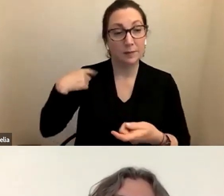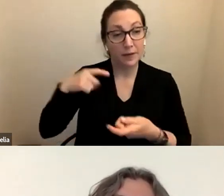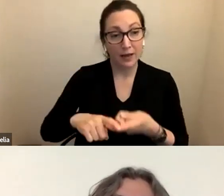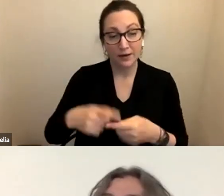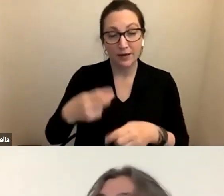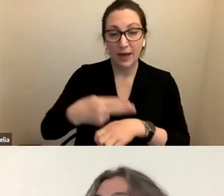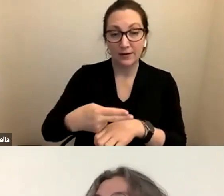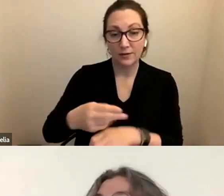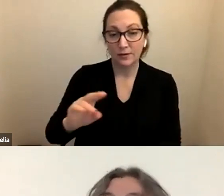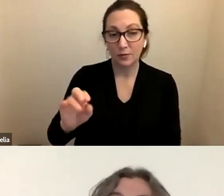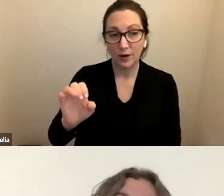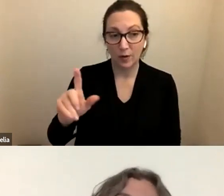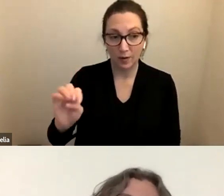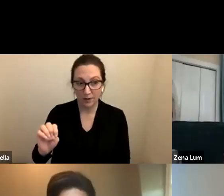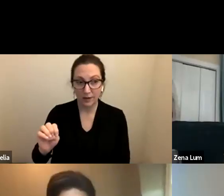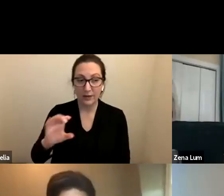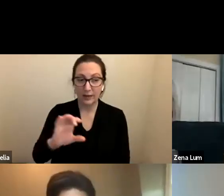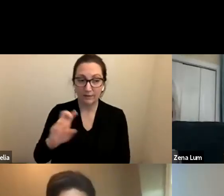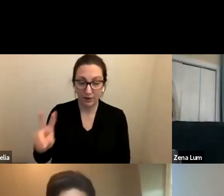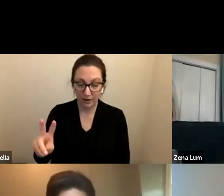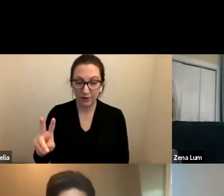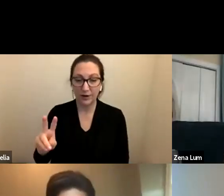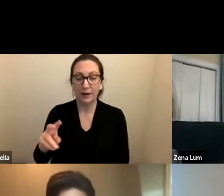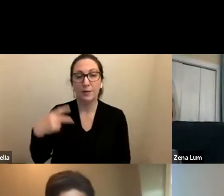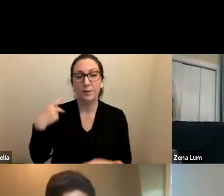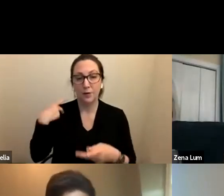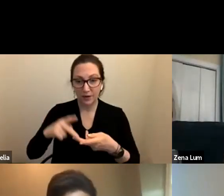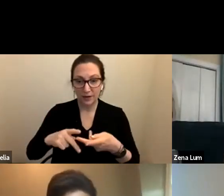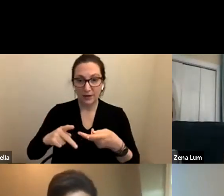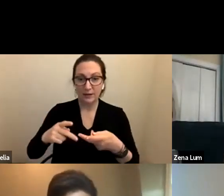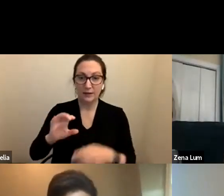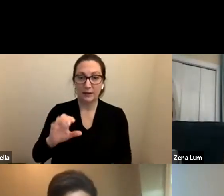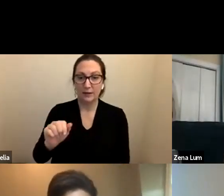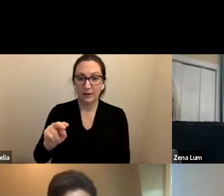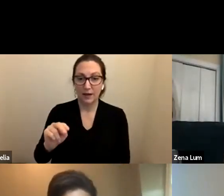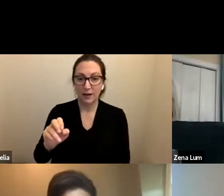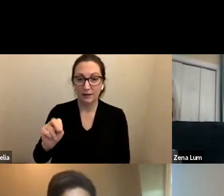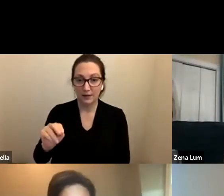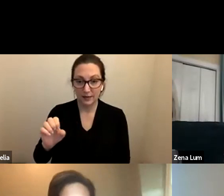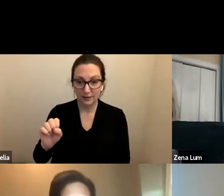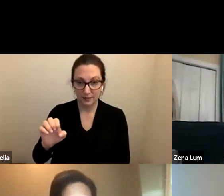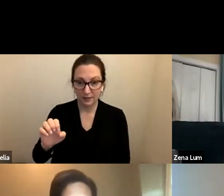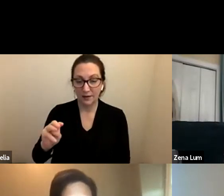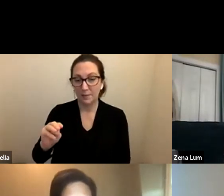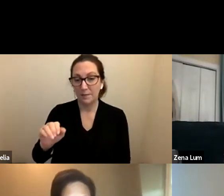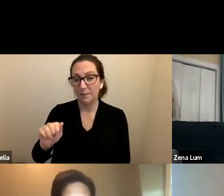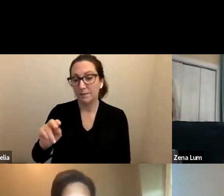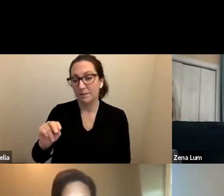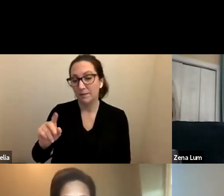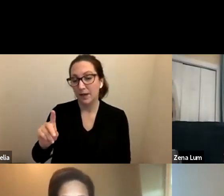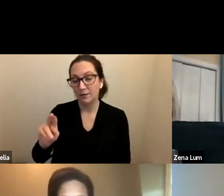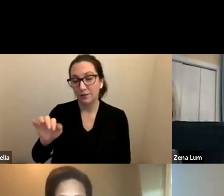Haitian Creole, Cape Verdean, Portuguese, Cantonese, Mandarin,